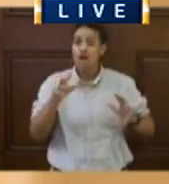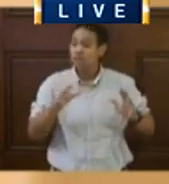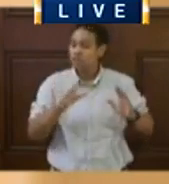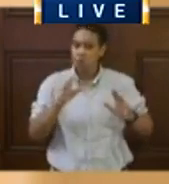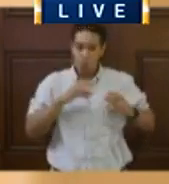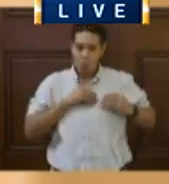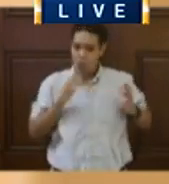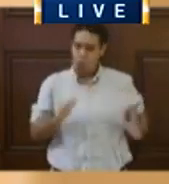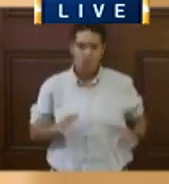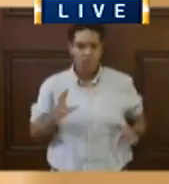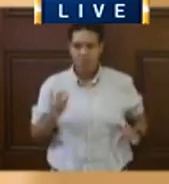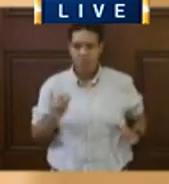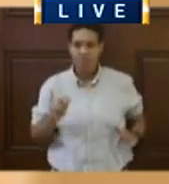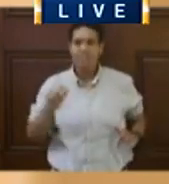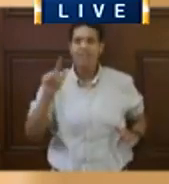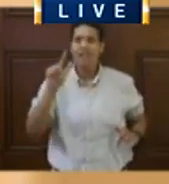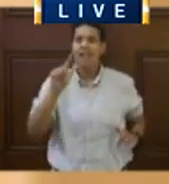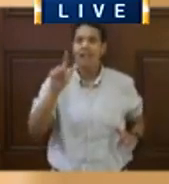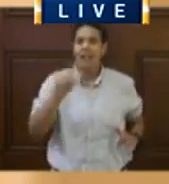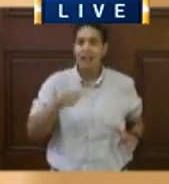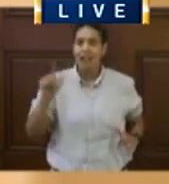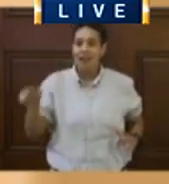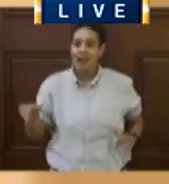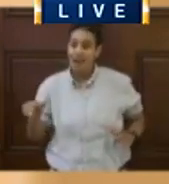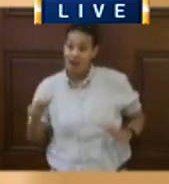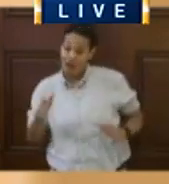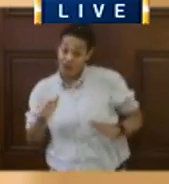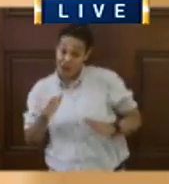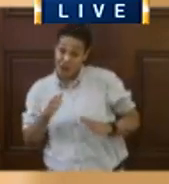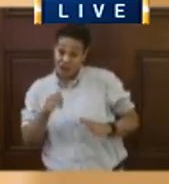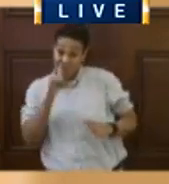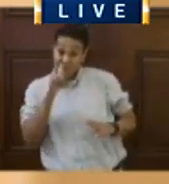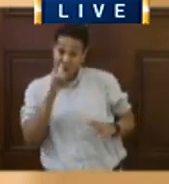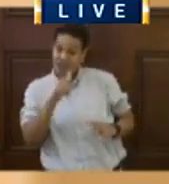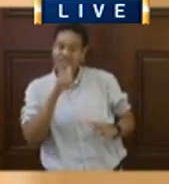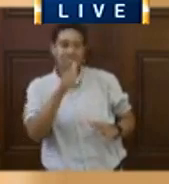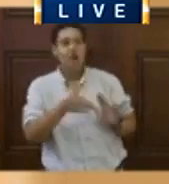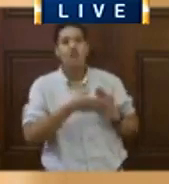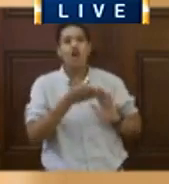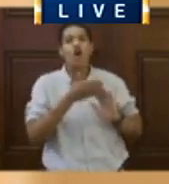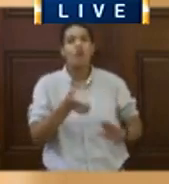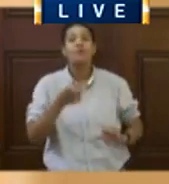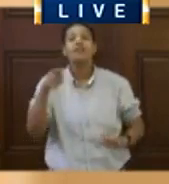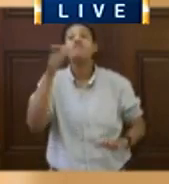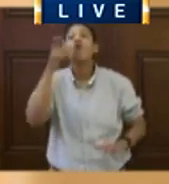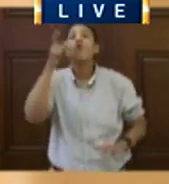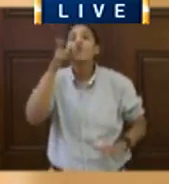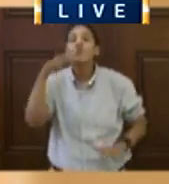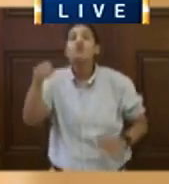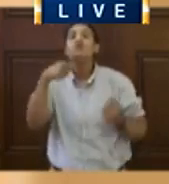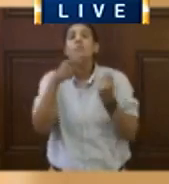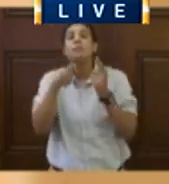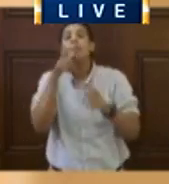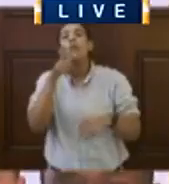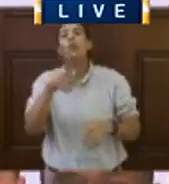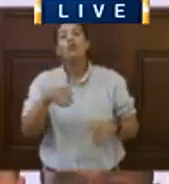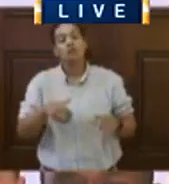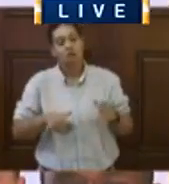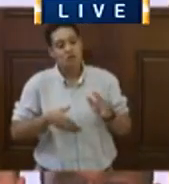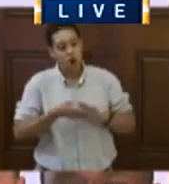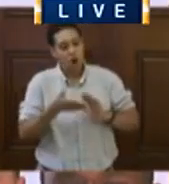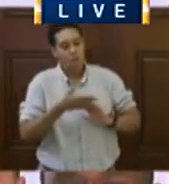so the landlord of the bar is not the operator of the bar, and our intervention is for the operator. And once we can